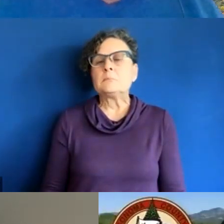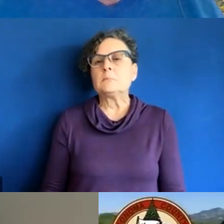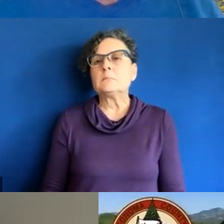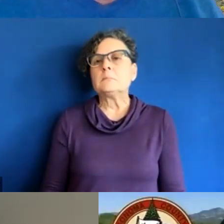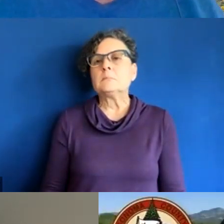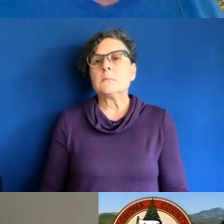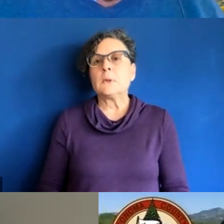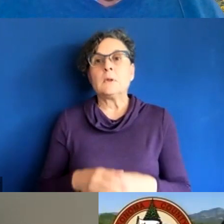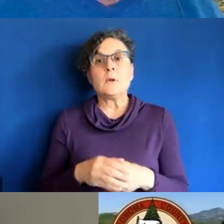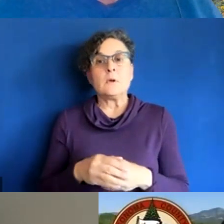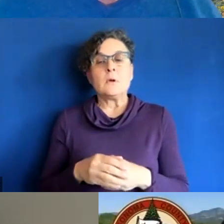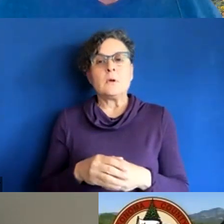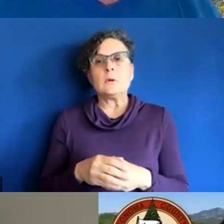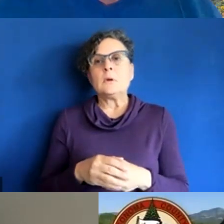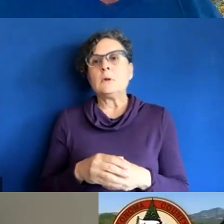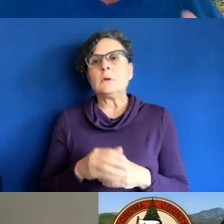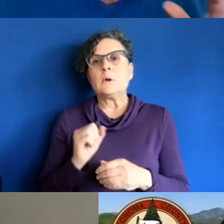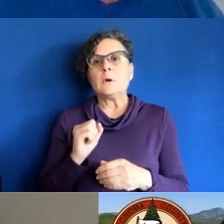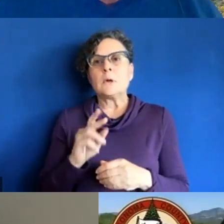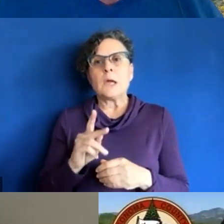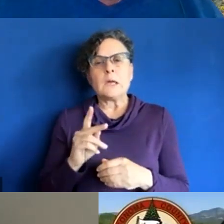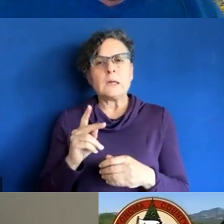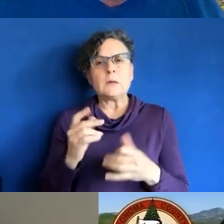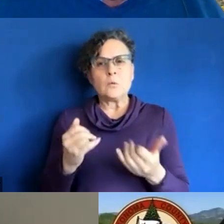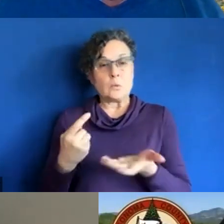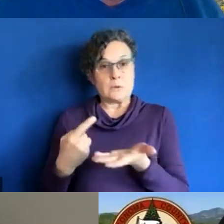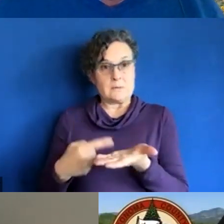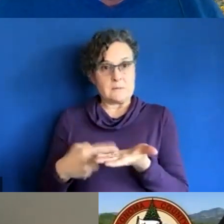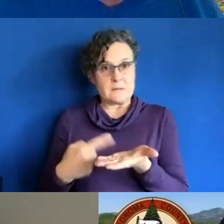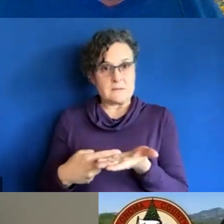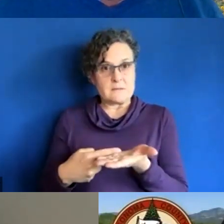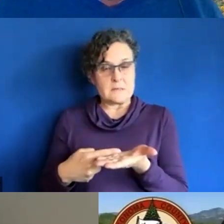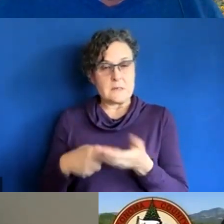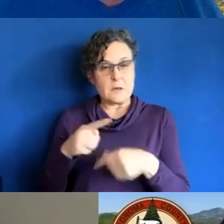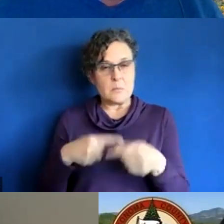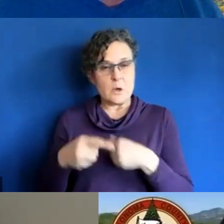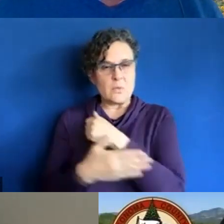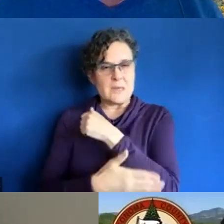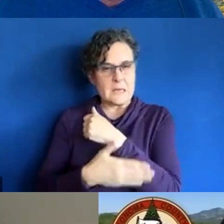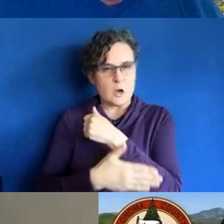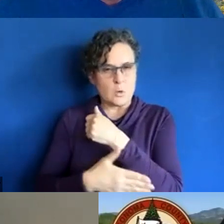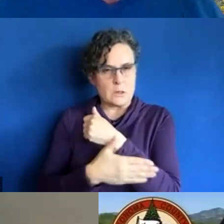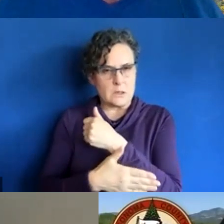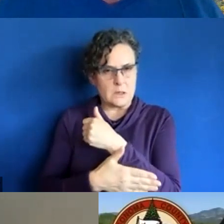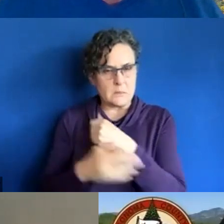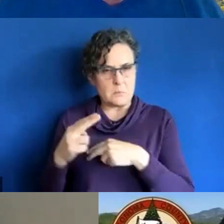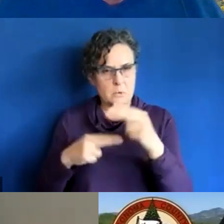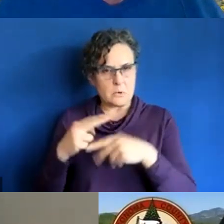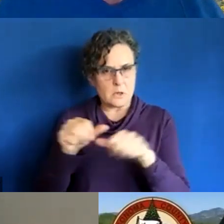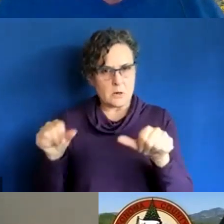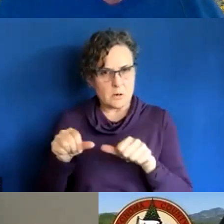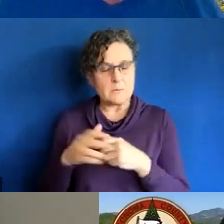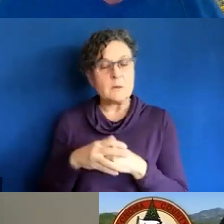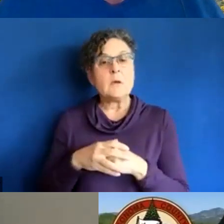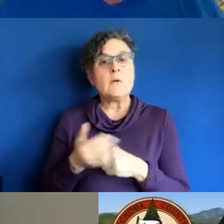Since our focus today is on the site on the county campus, we have a number of questions